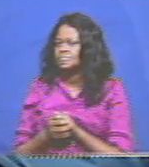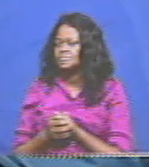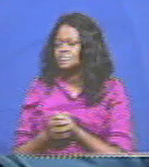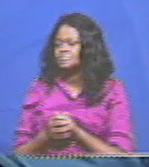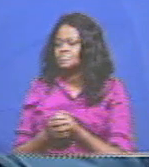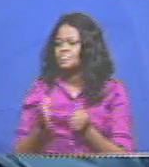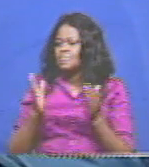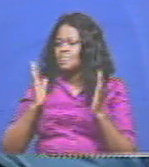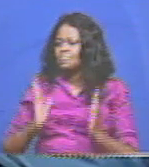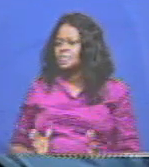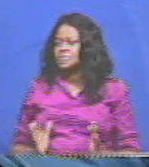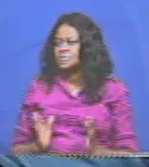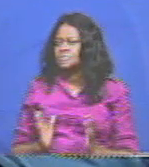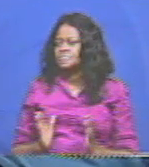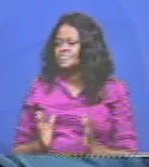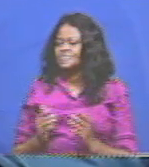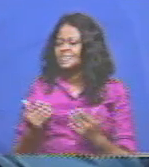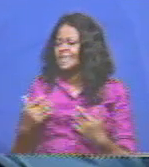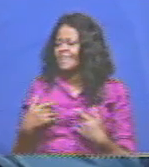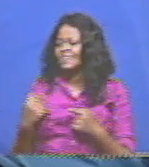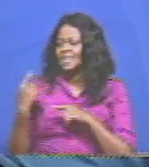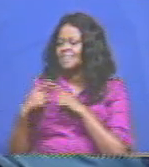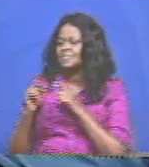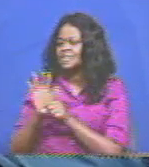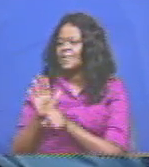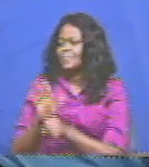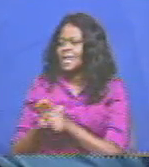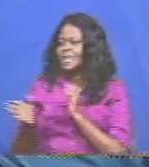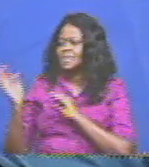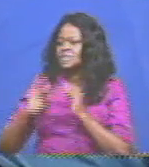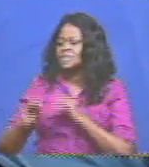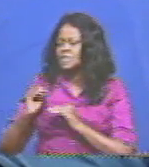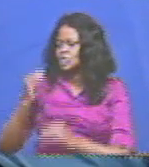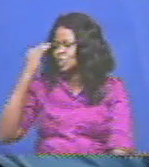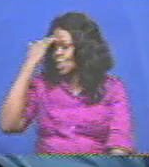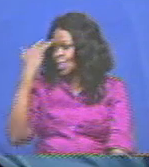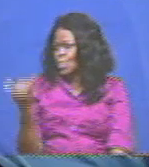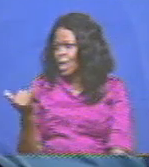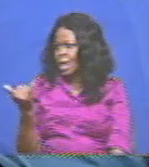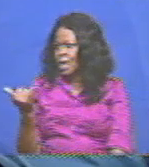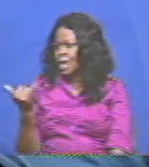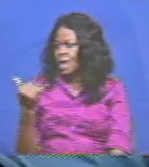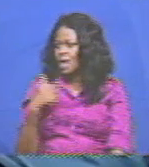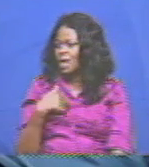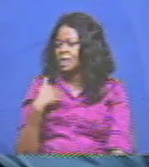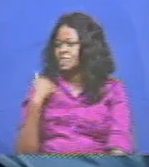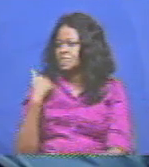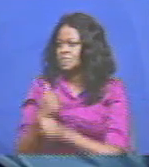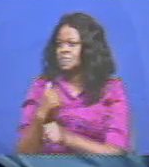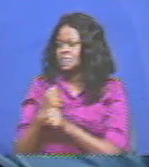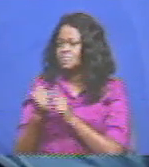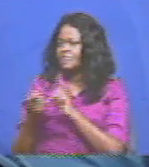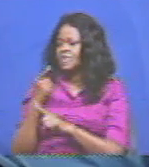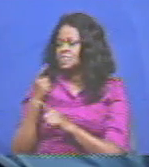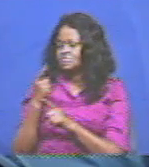undergone various number of elections. Yes. Because I contested my first contest